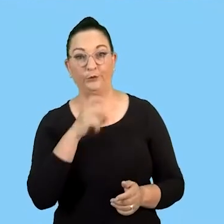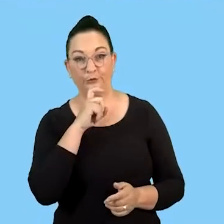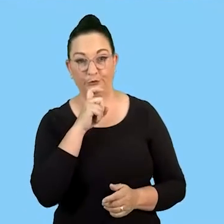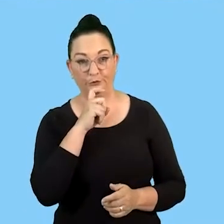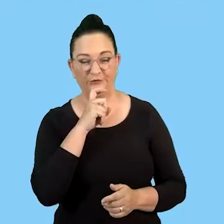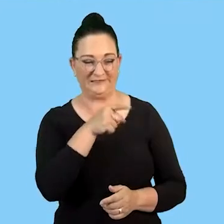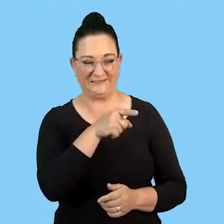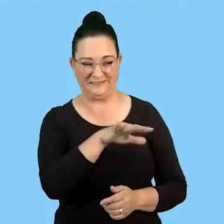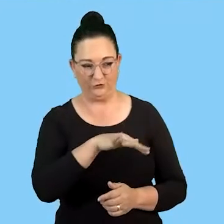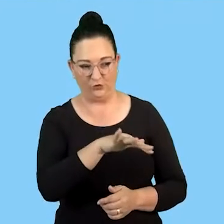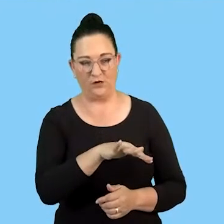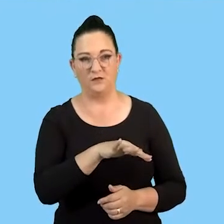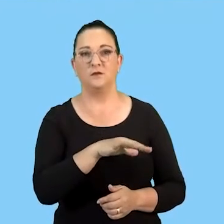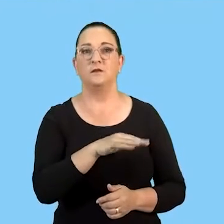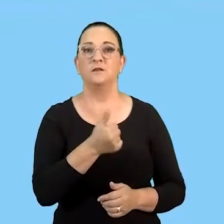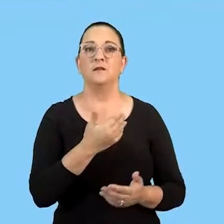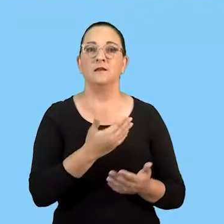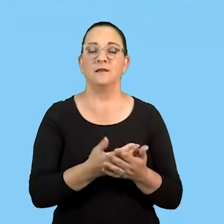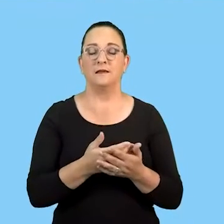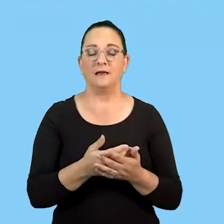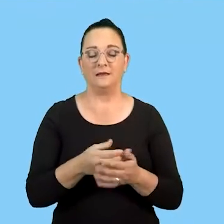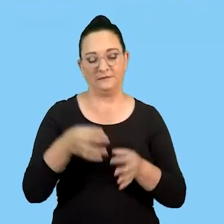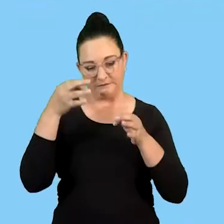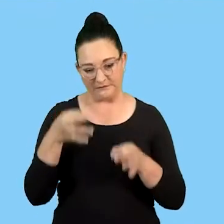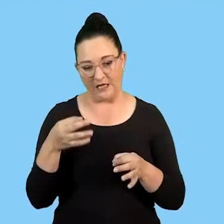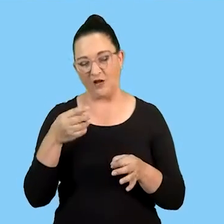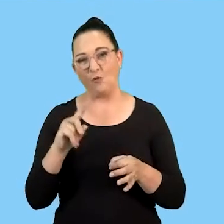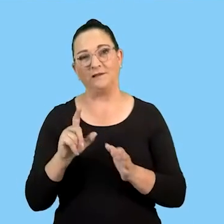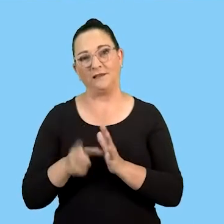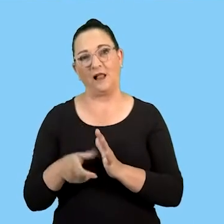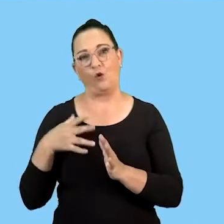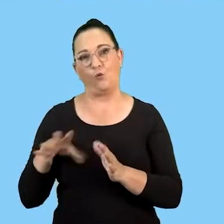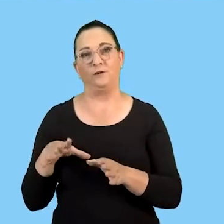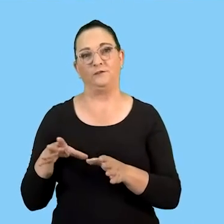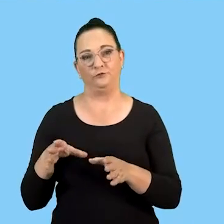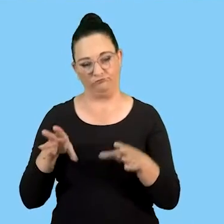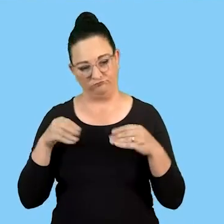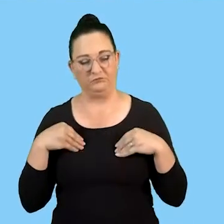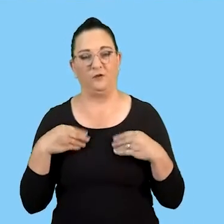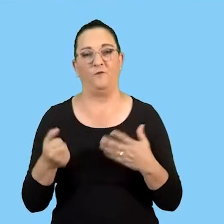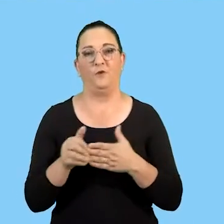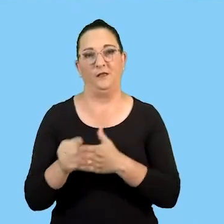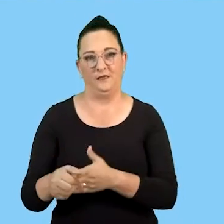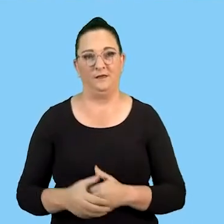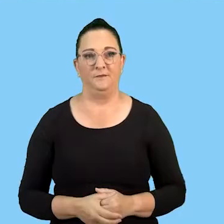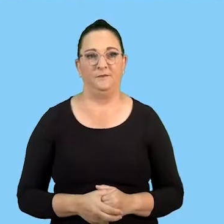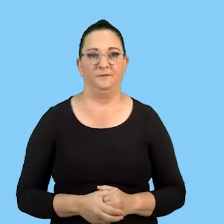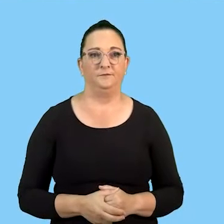if it fits, if it allows for you to take that decision or to use that leadership style that you are